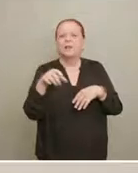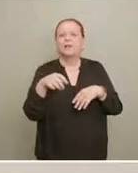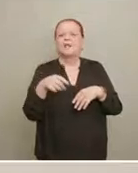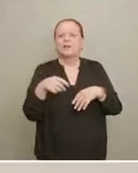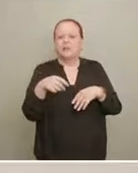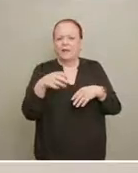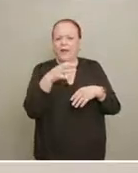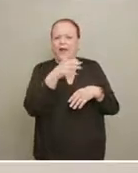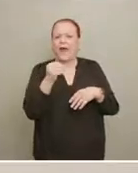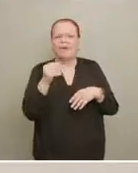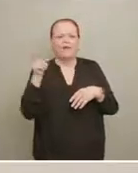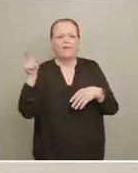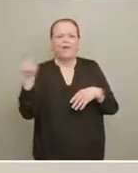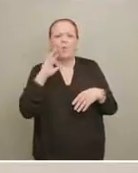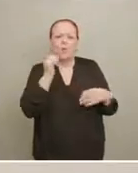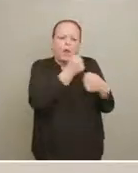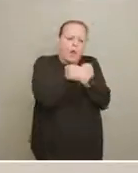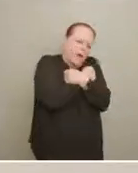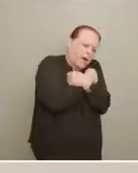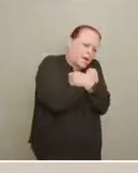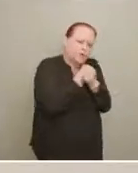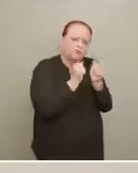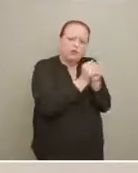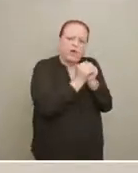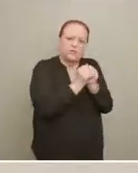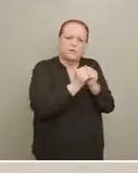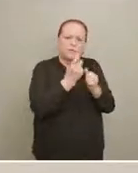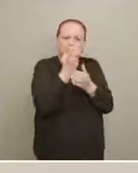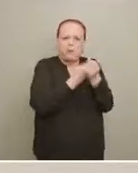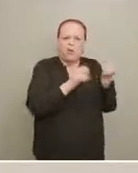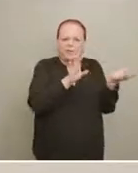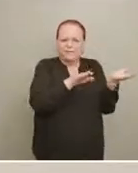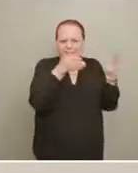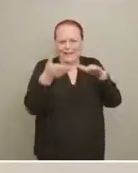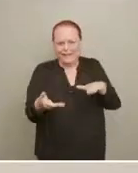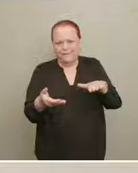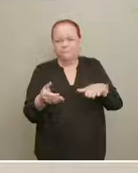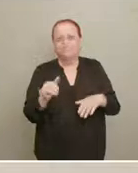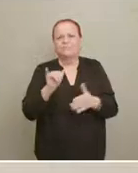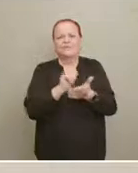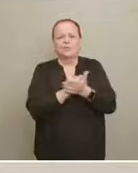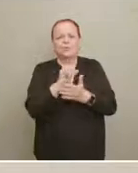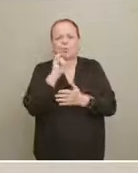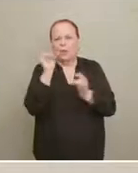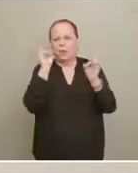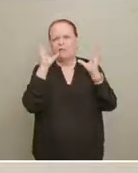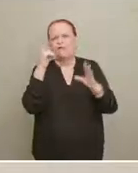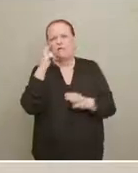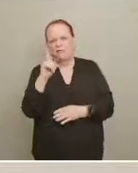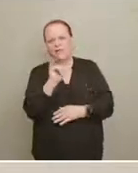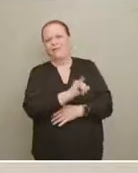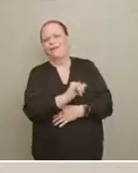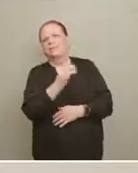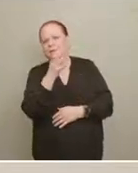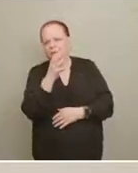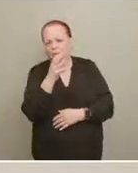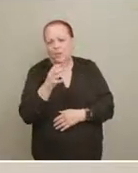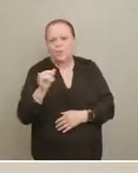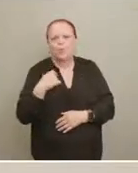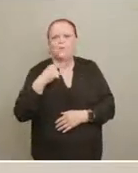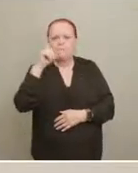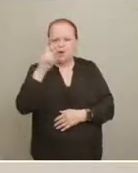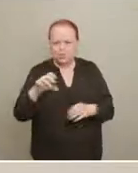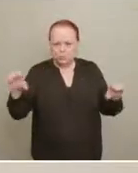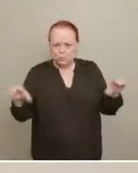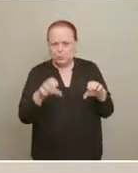together, dead in the morning. So this crisis is personal to many of us, and we must do something about it.